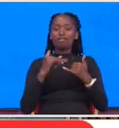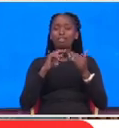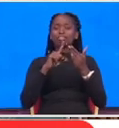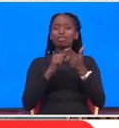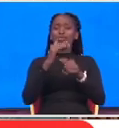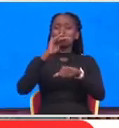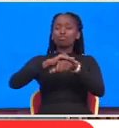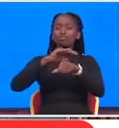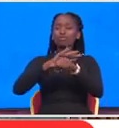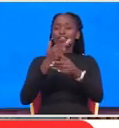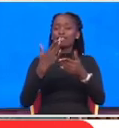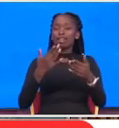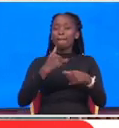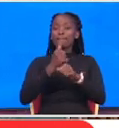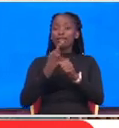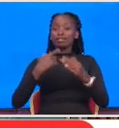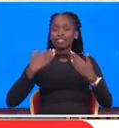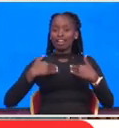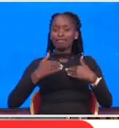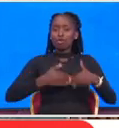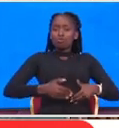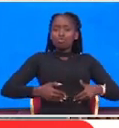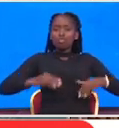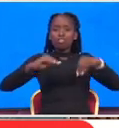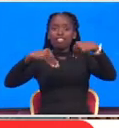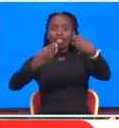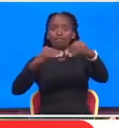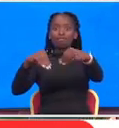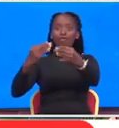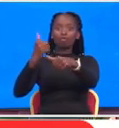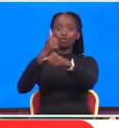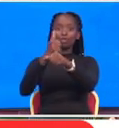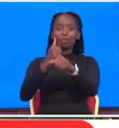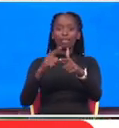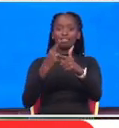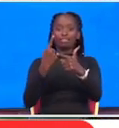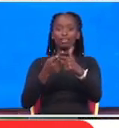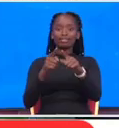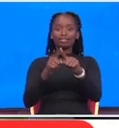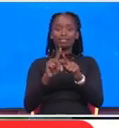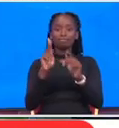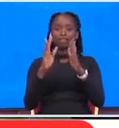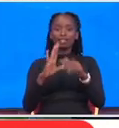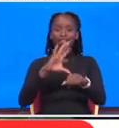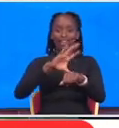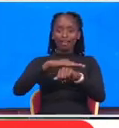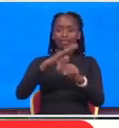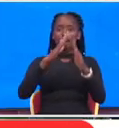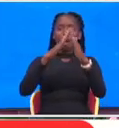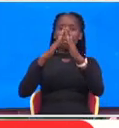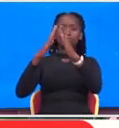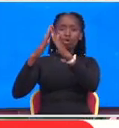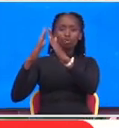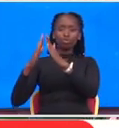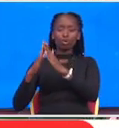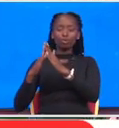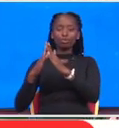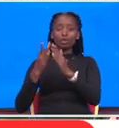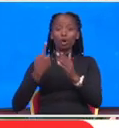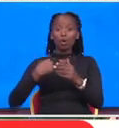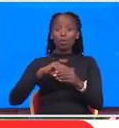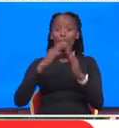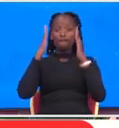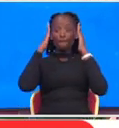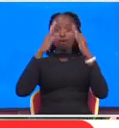Itatusaidia vijana wapate ajira. We are focused on delivering the Kenya Kwanza manifesto, the Kenya Kwanza